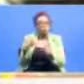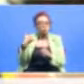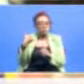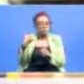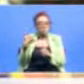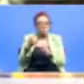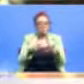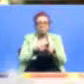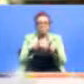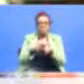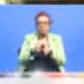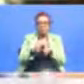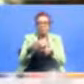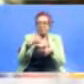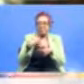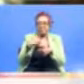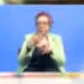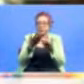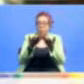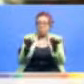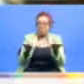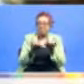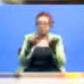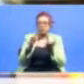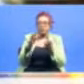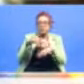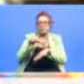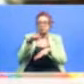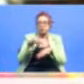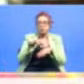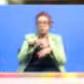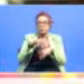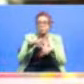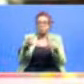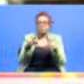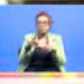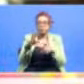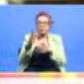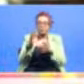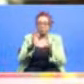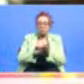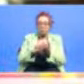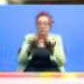players are, first of all, coming for them, coming for the call-up for the nation. I think kudos to them. But